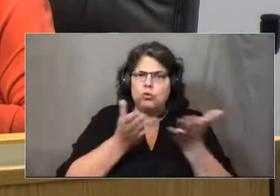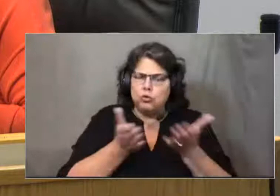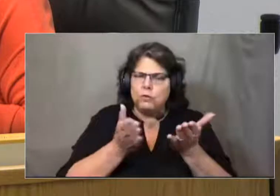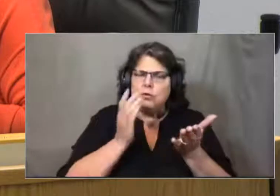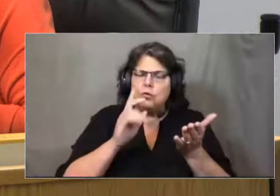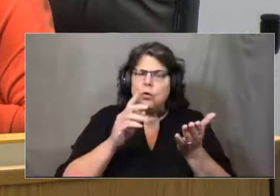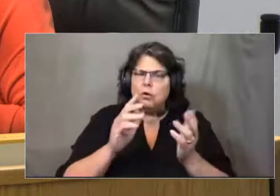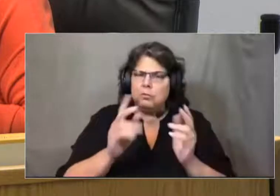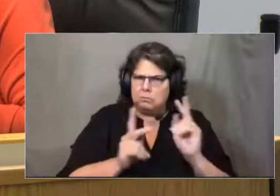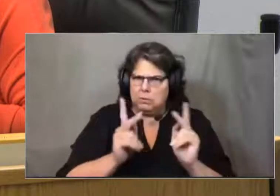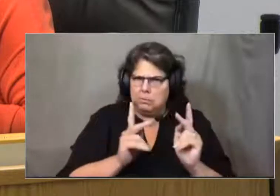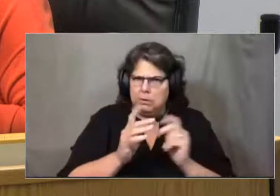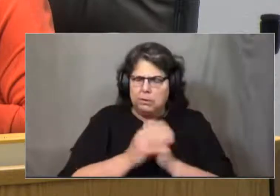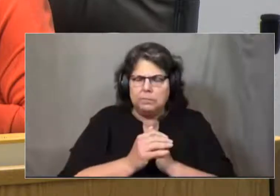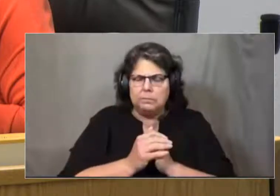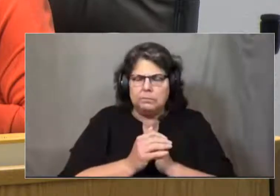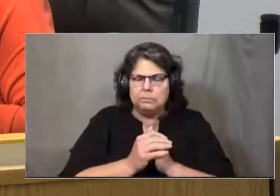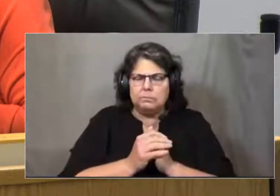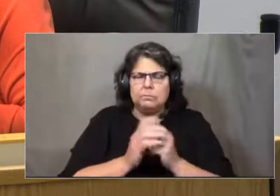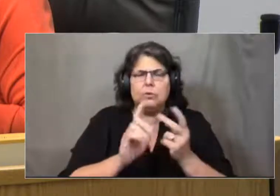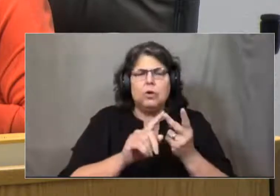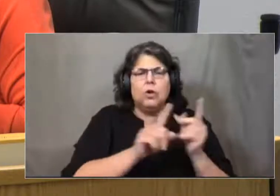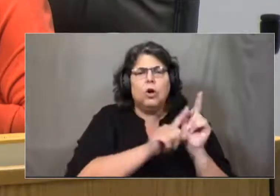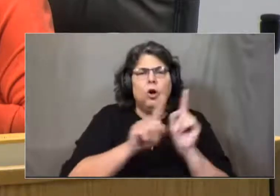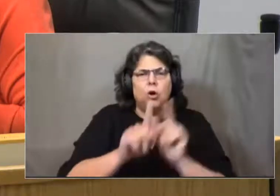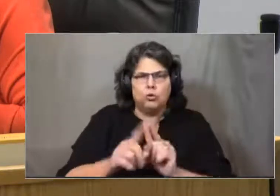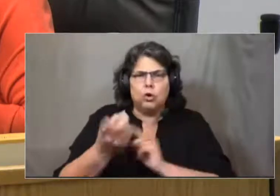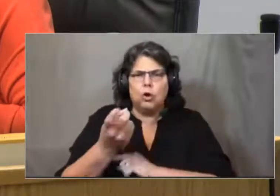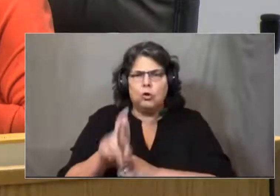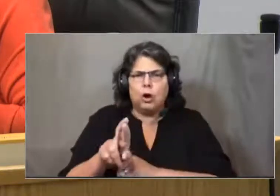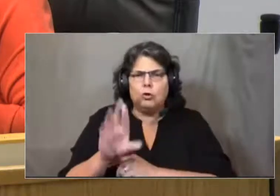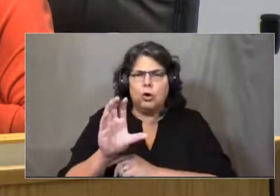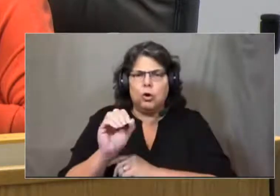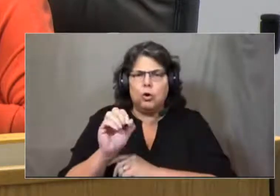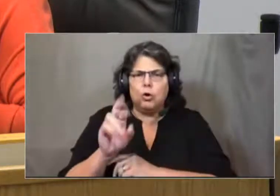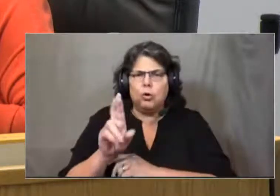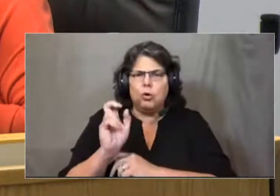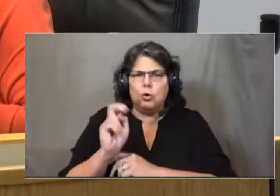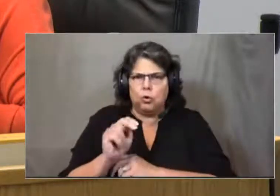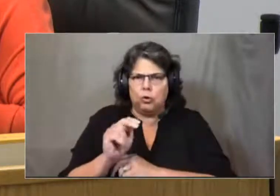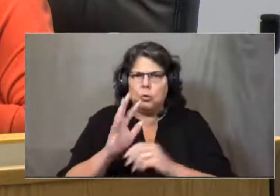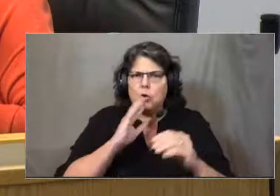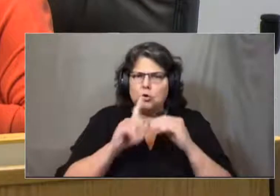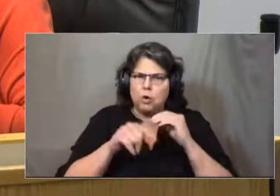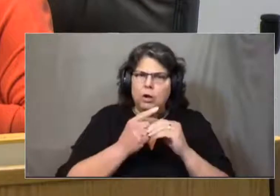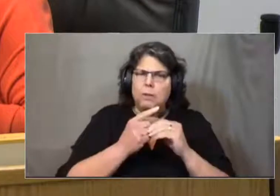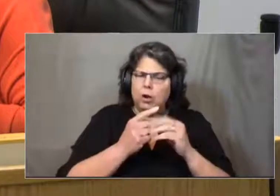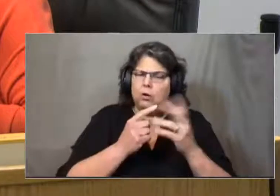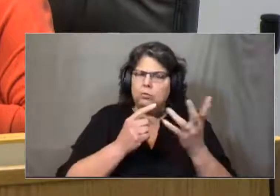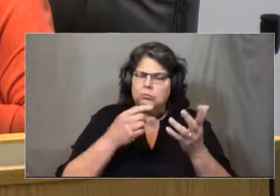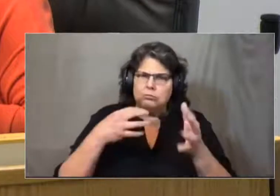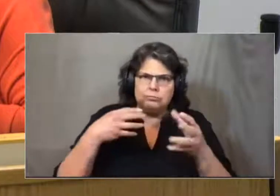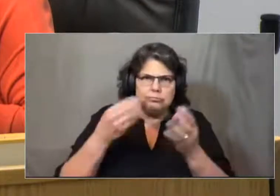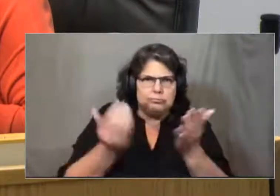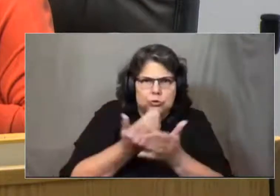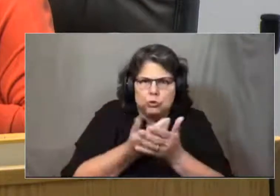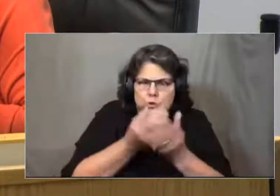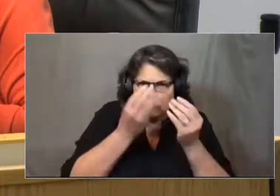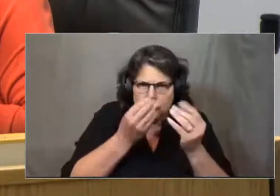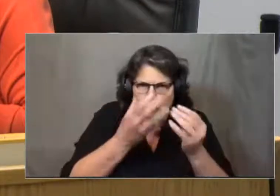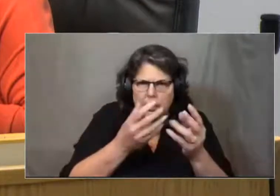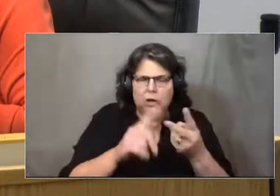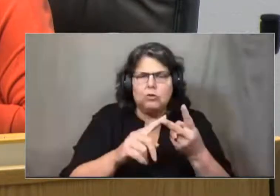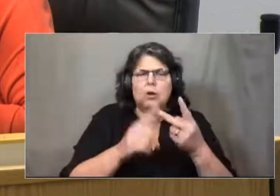that, today we have Dr. Coren, who will not only be giving you an update, but will also be